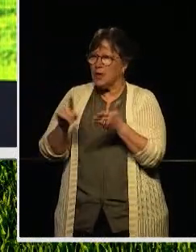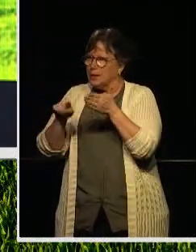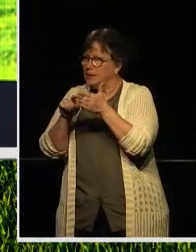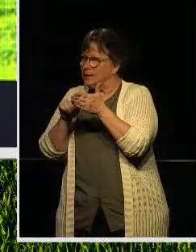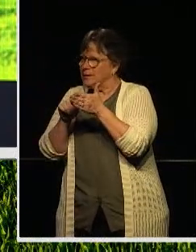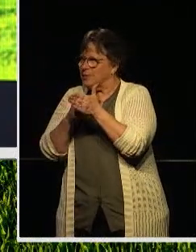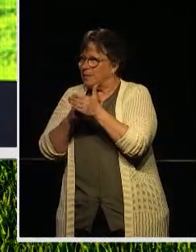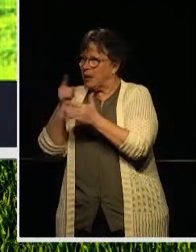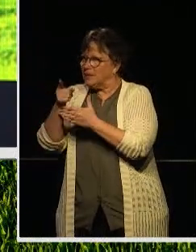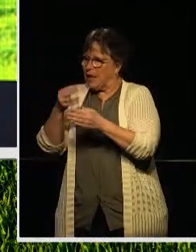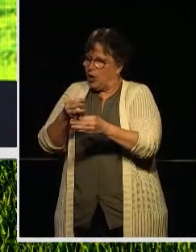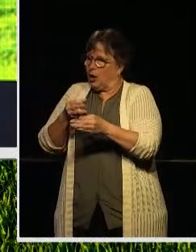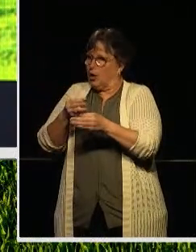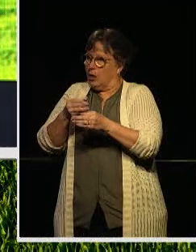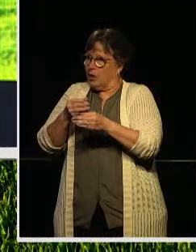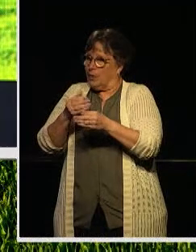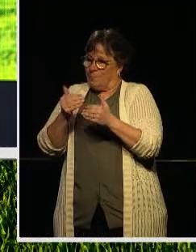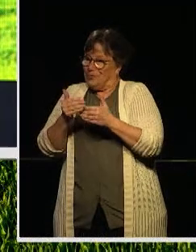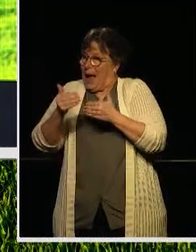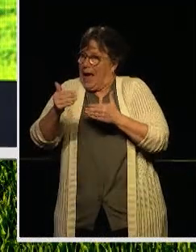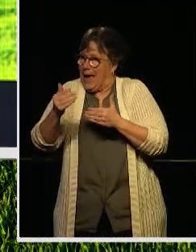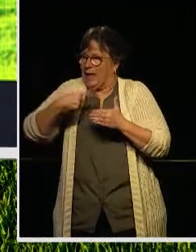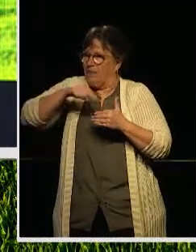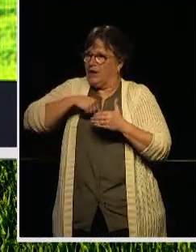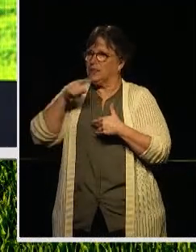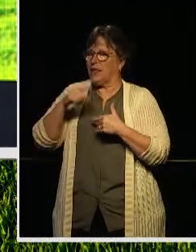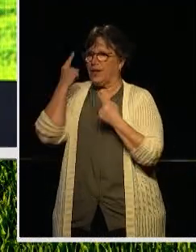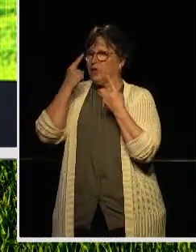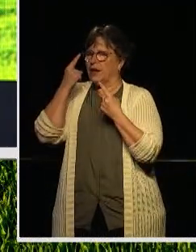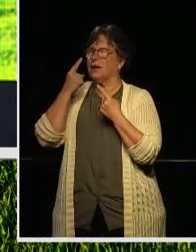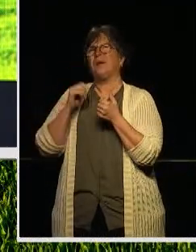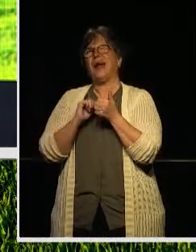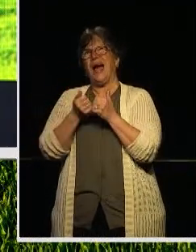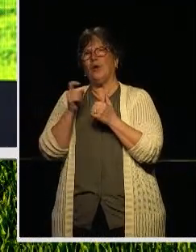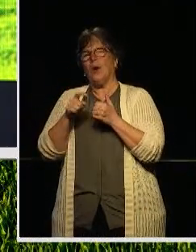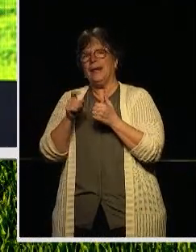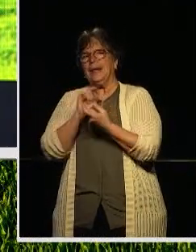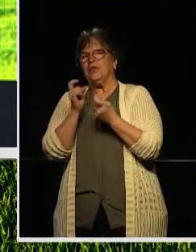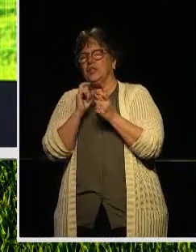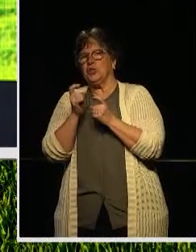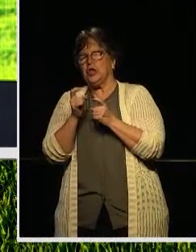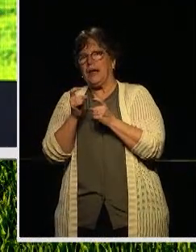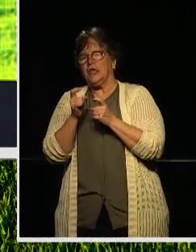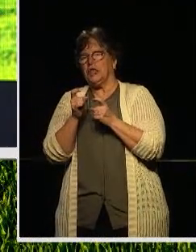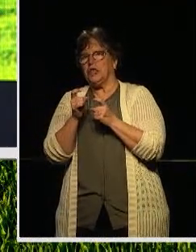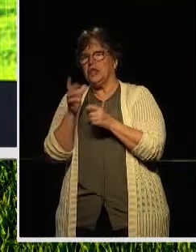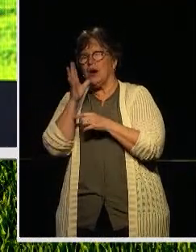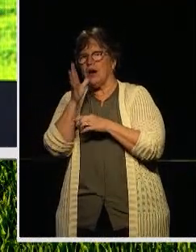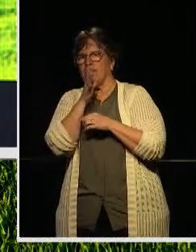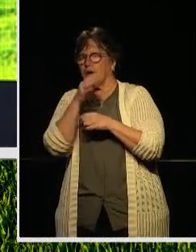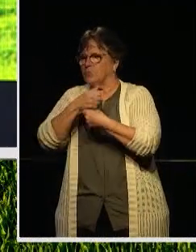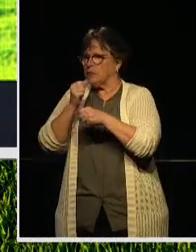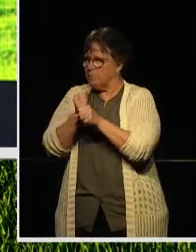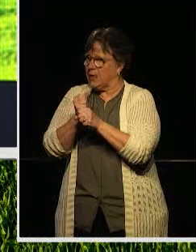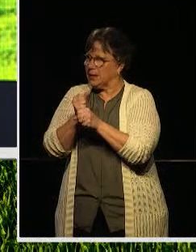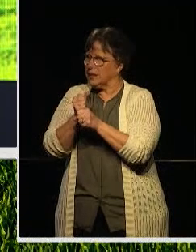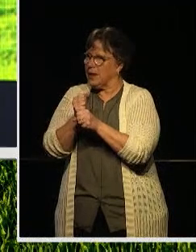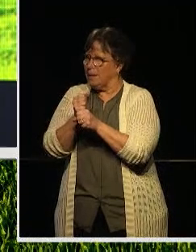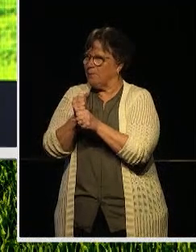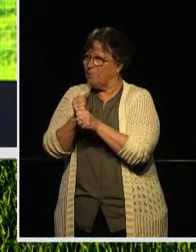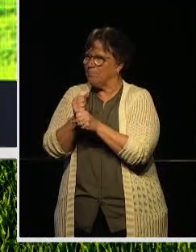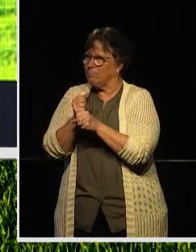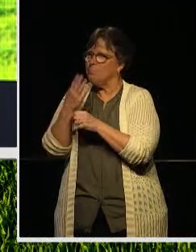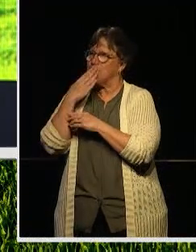thinking about it also from the perspective of how do they need to change the structure of their farms to make them conducive to using these